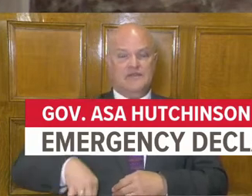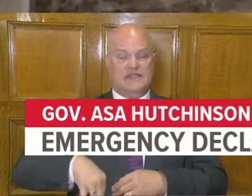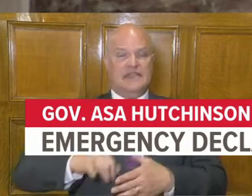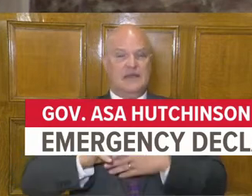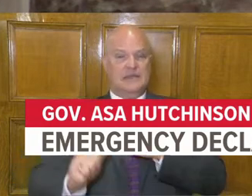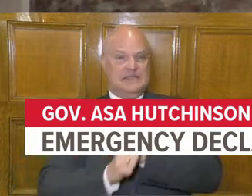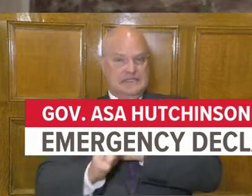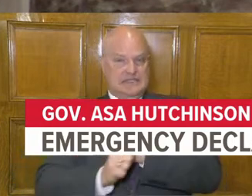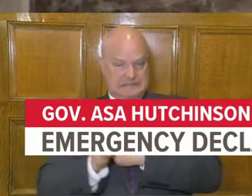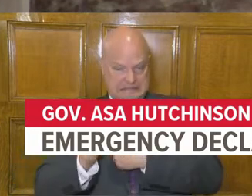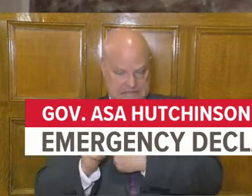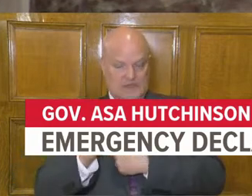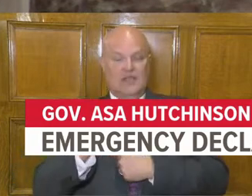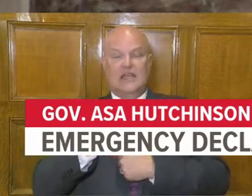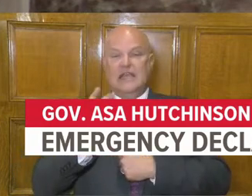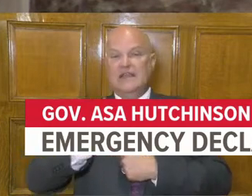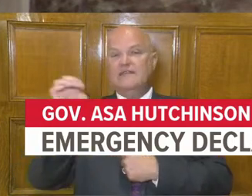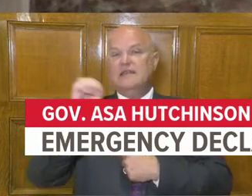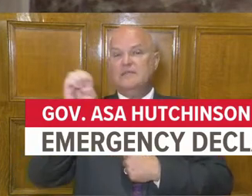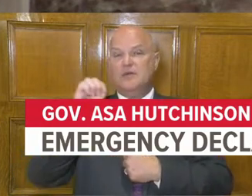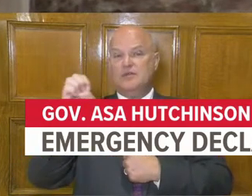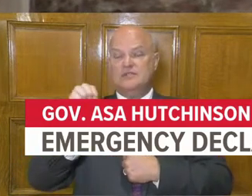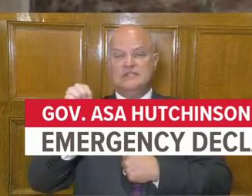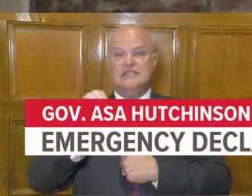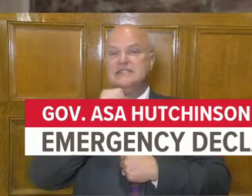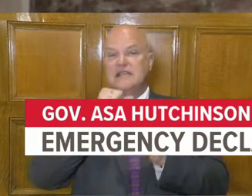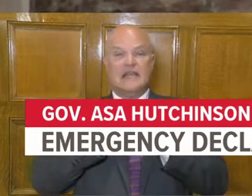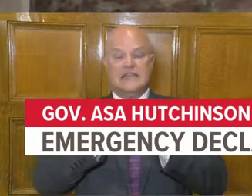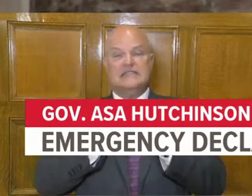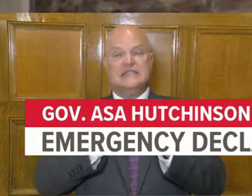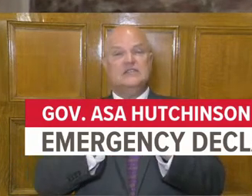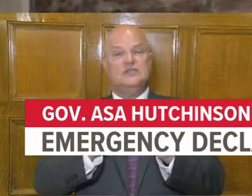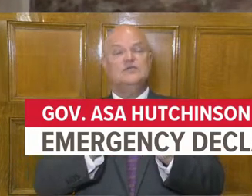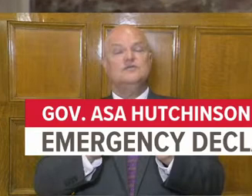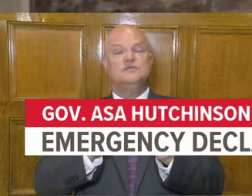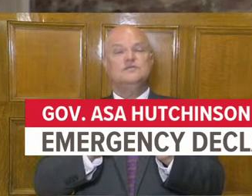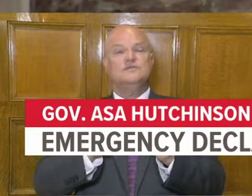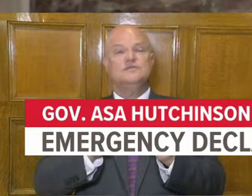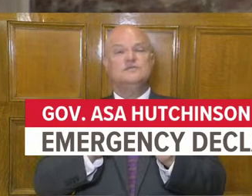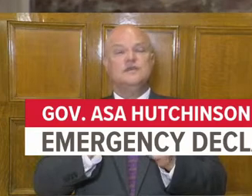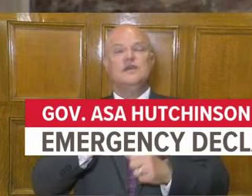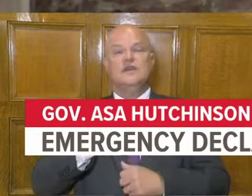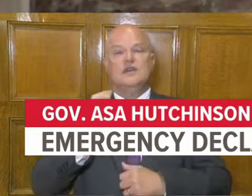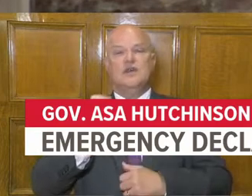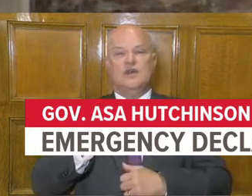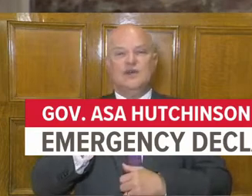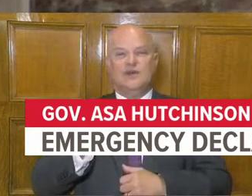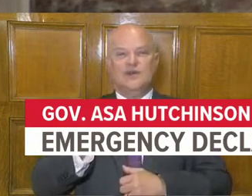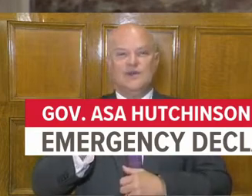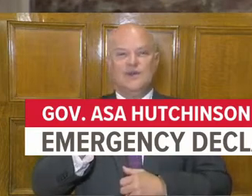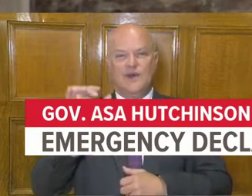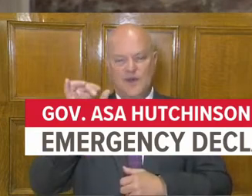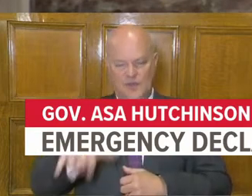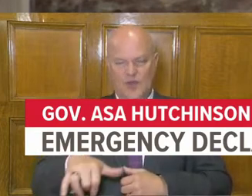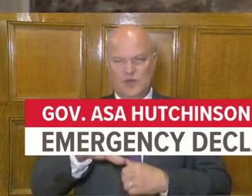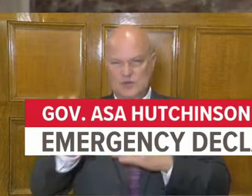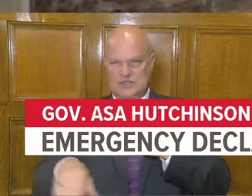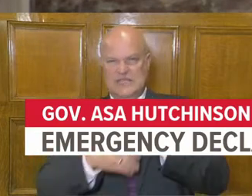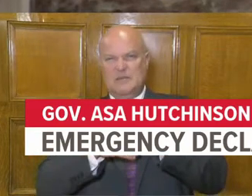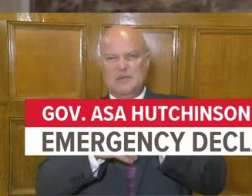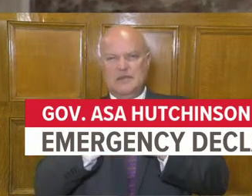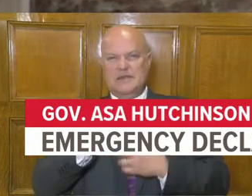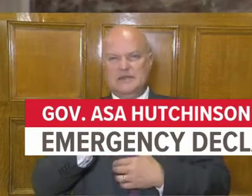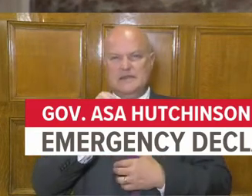jeopardy if the emergency is not continued. And so those are supplemental